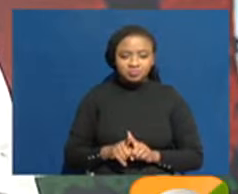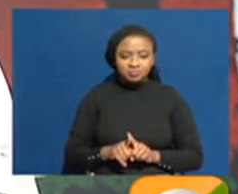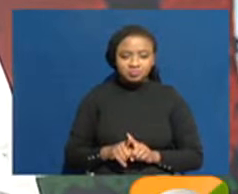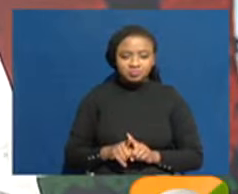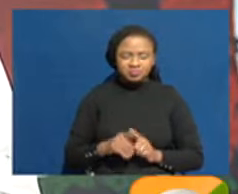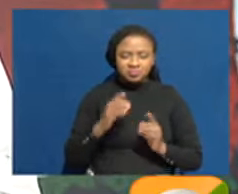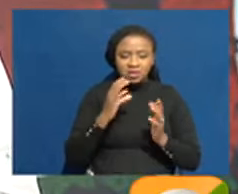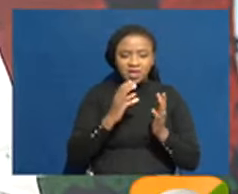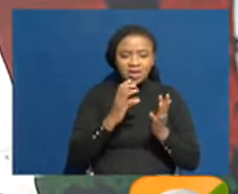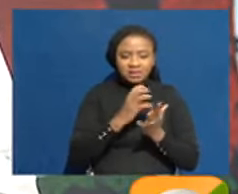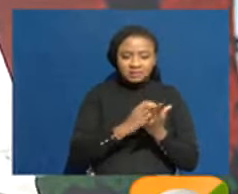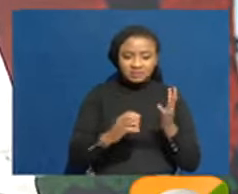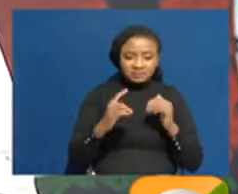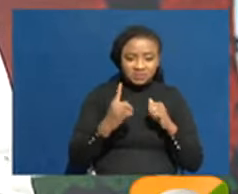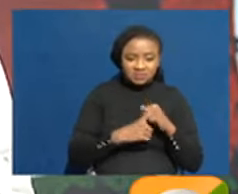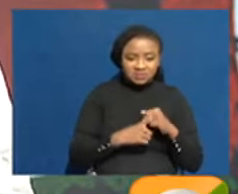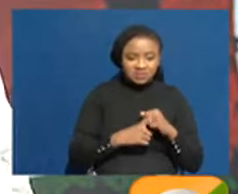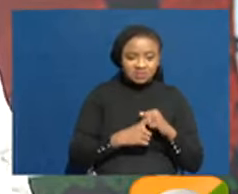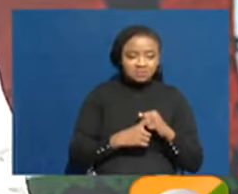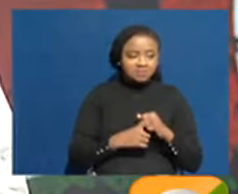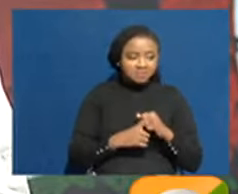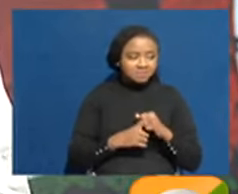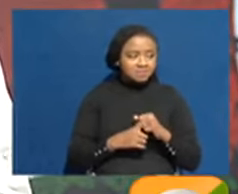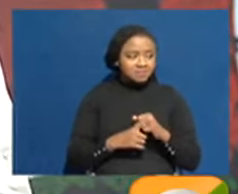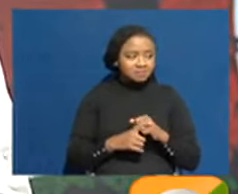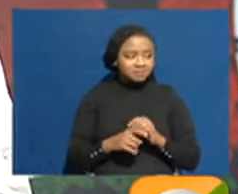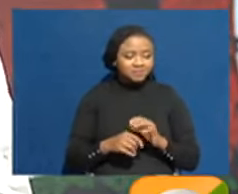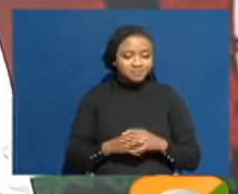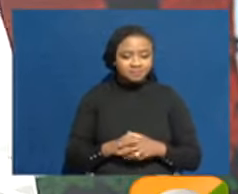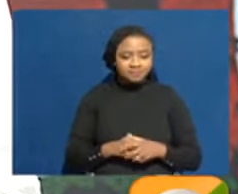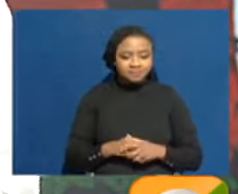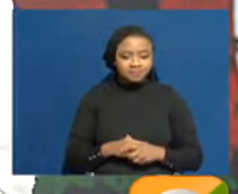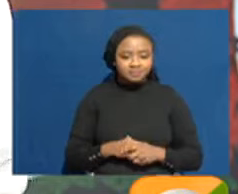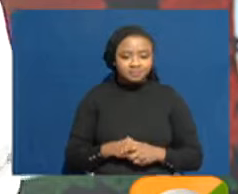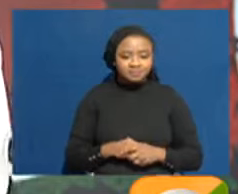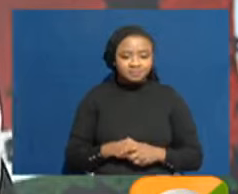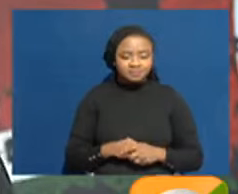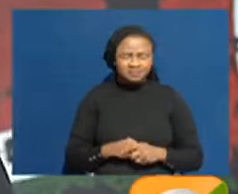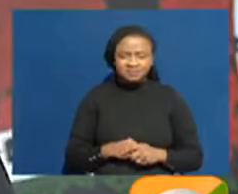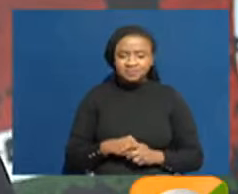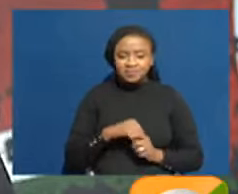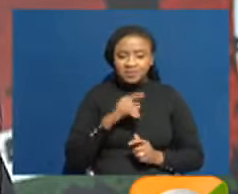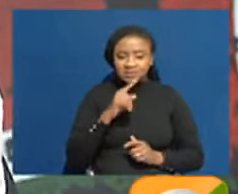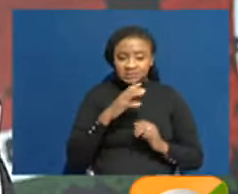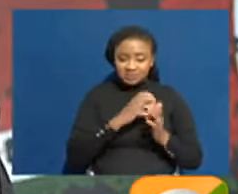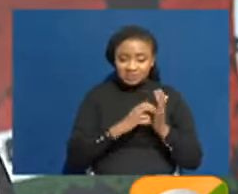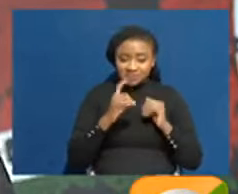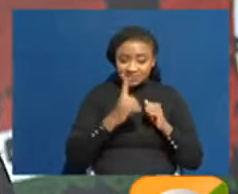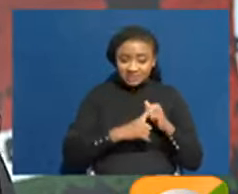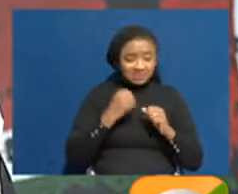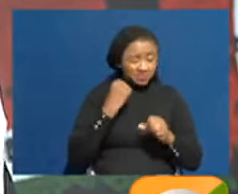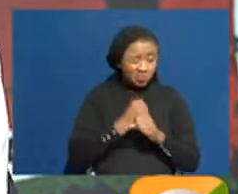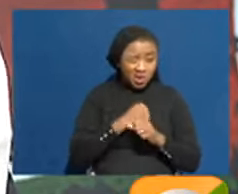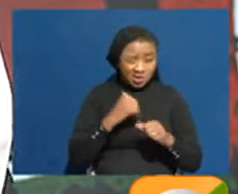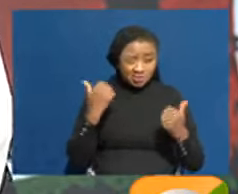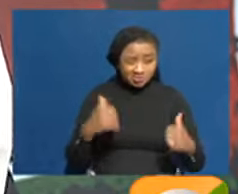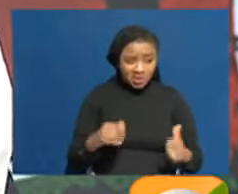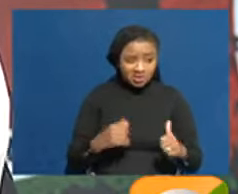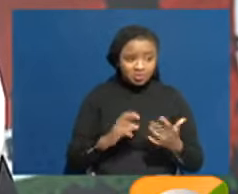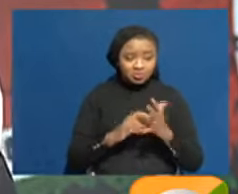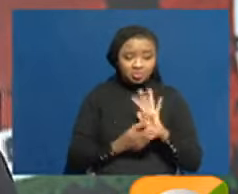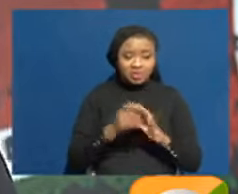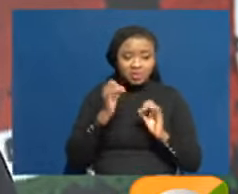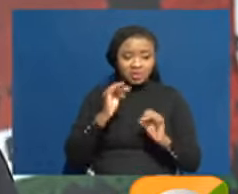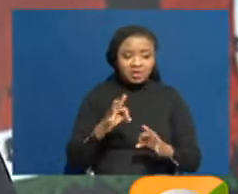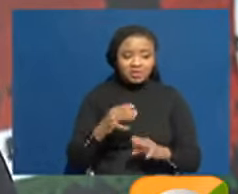Chapter 6 essentially has not been implemented at all. Since it has not worked, if there was a serious attempt to say how